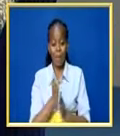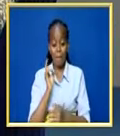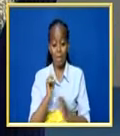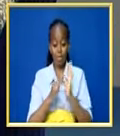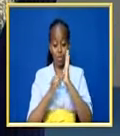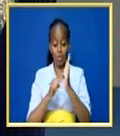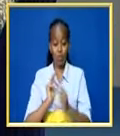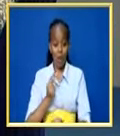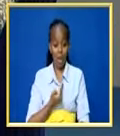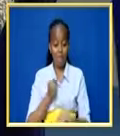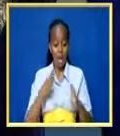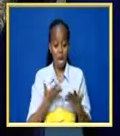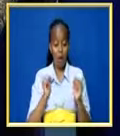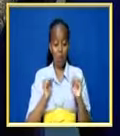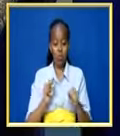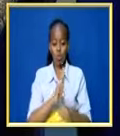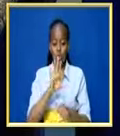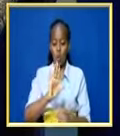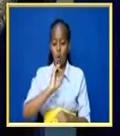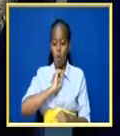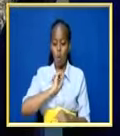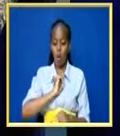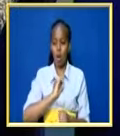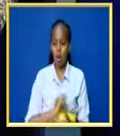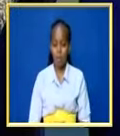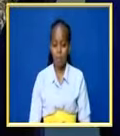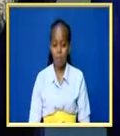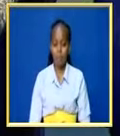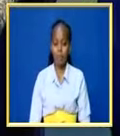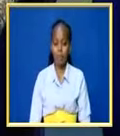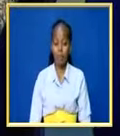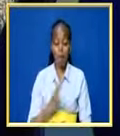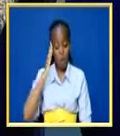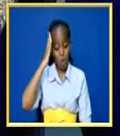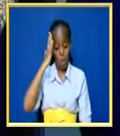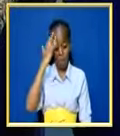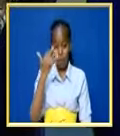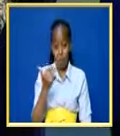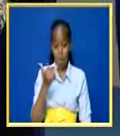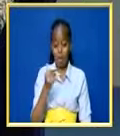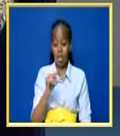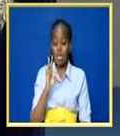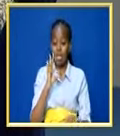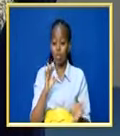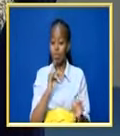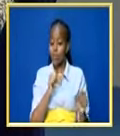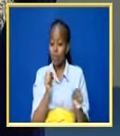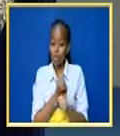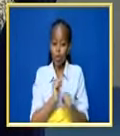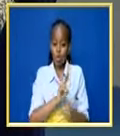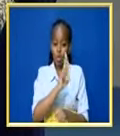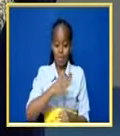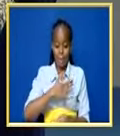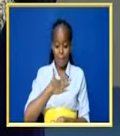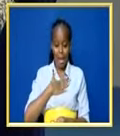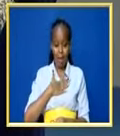and show us how you can use your own. Okay. How I can use my own comb? Own comb. Because you didn't want to use mine. Let me take